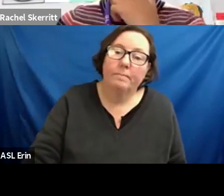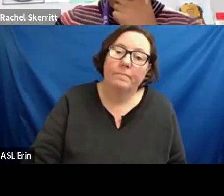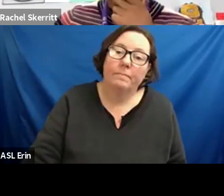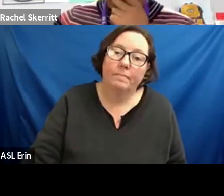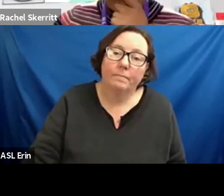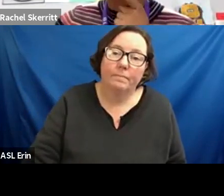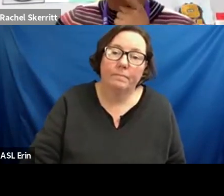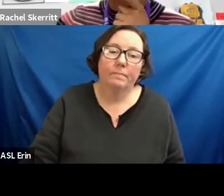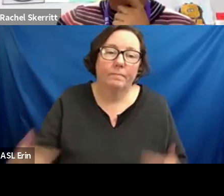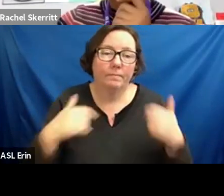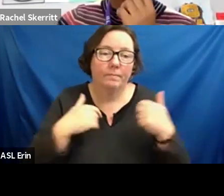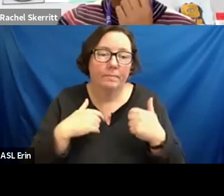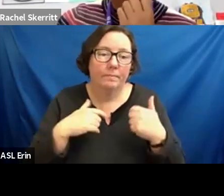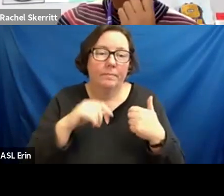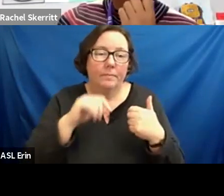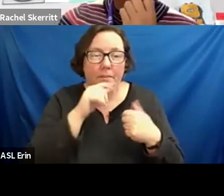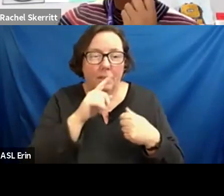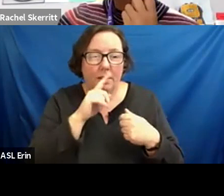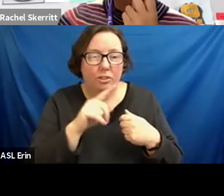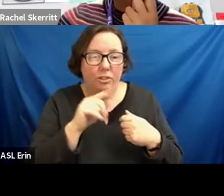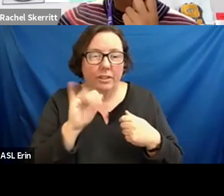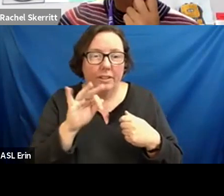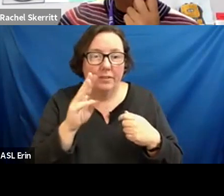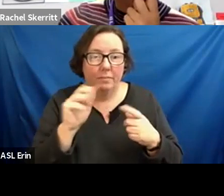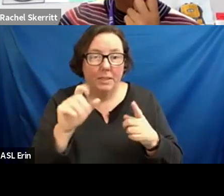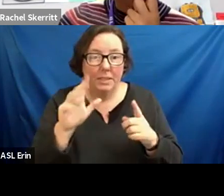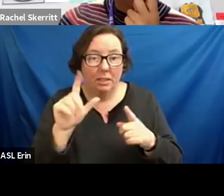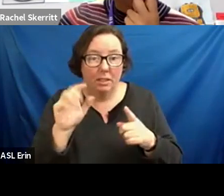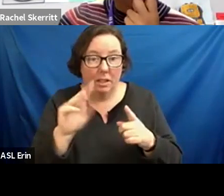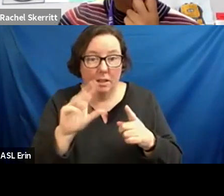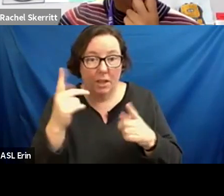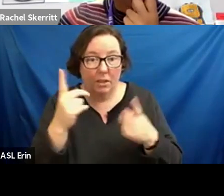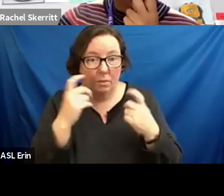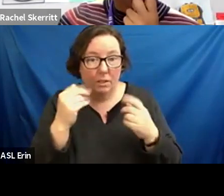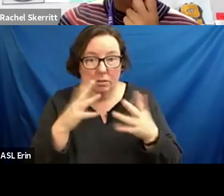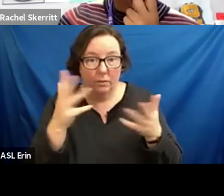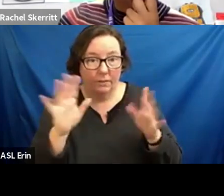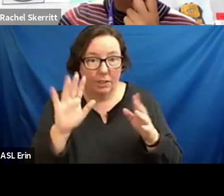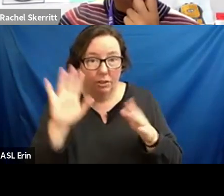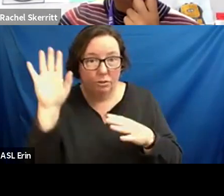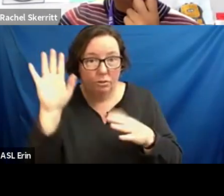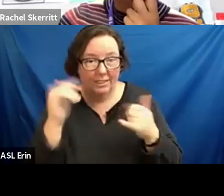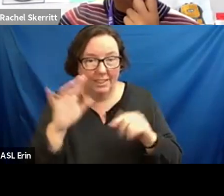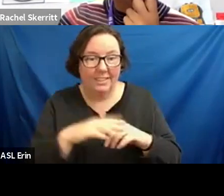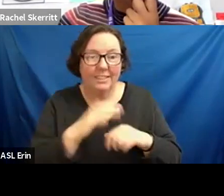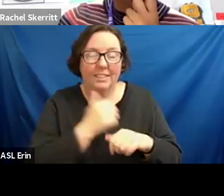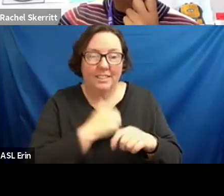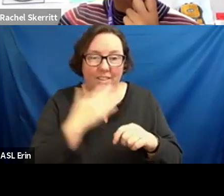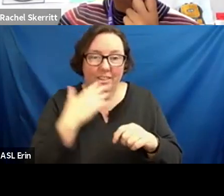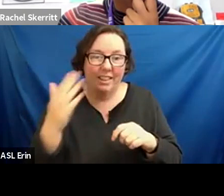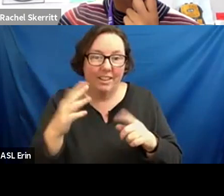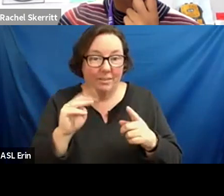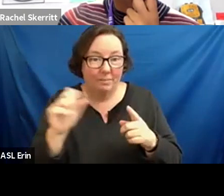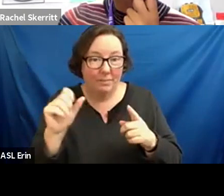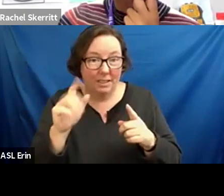I'm not sure if Ms. Lum has another question or is finished. I see her hand still raised. Thank you. Ms.